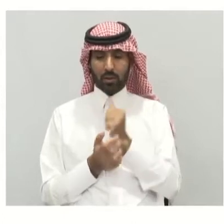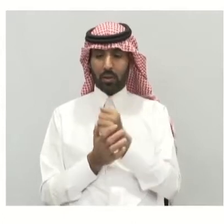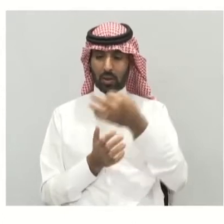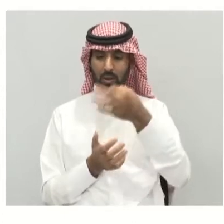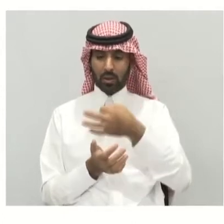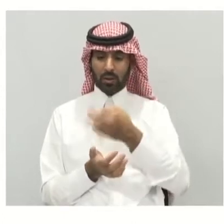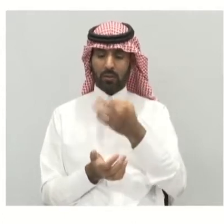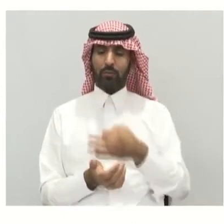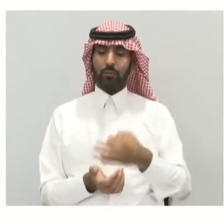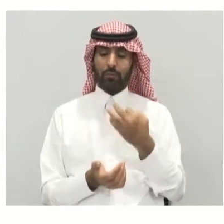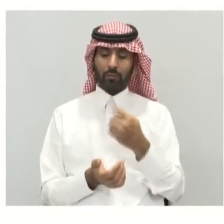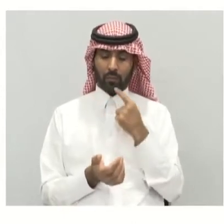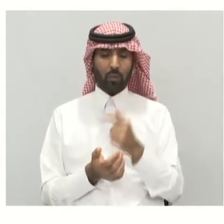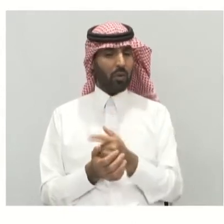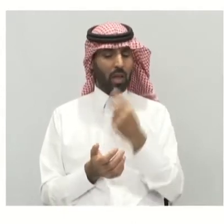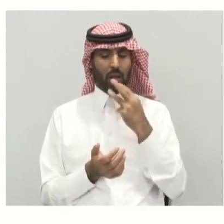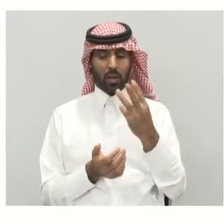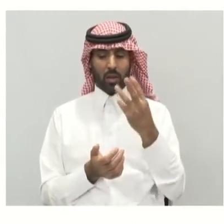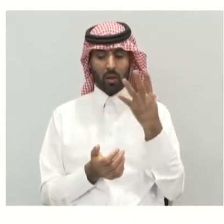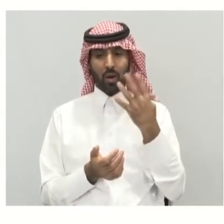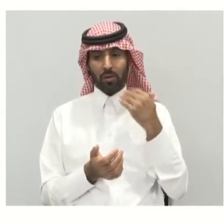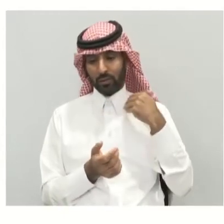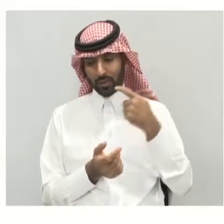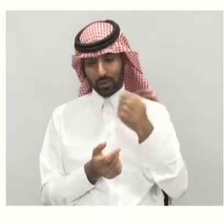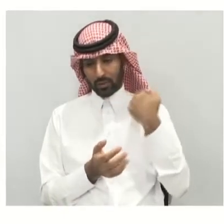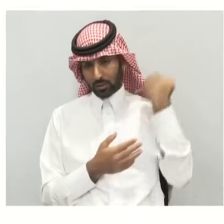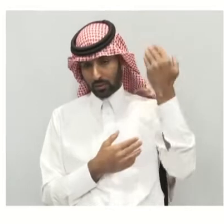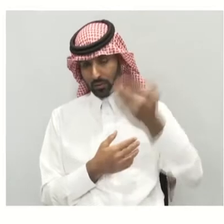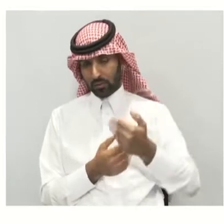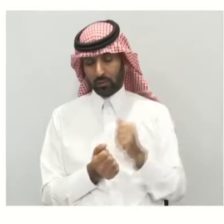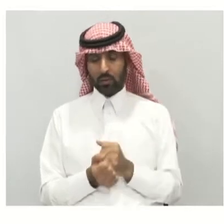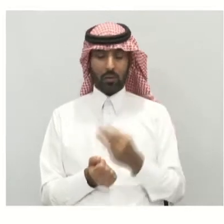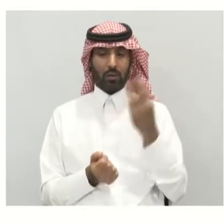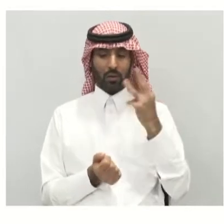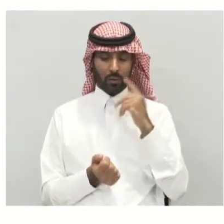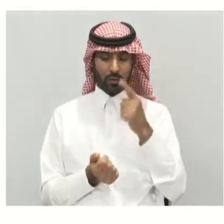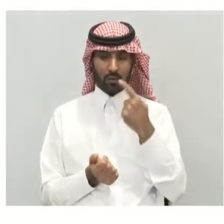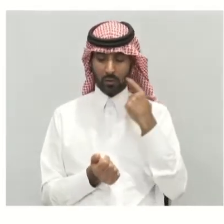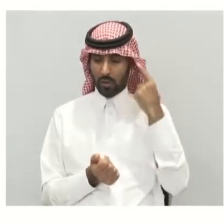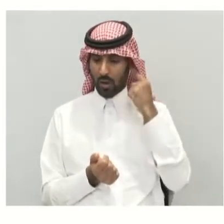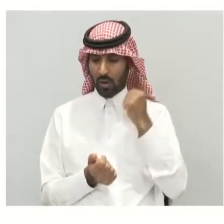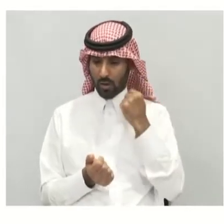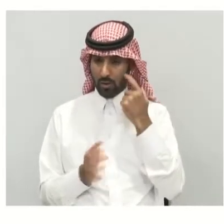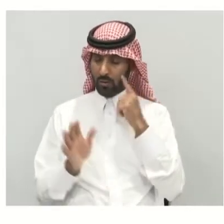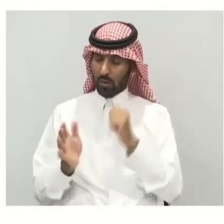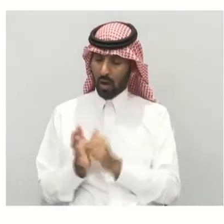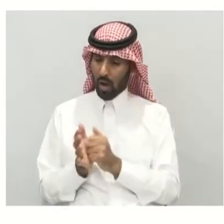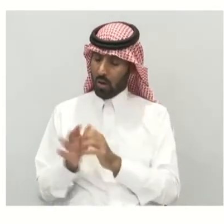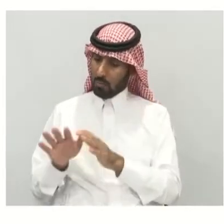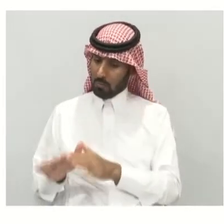for 3 years. Number three, we have lived in our